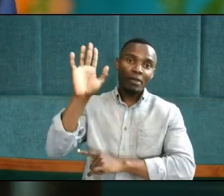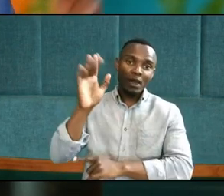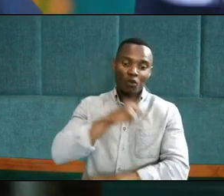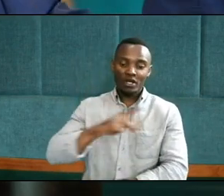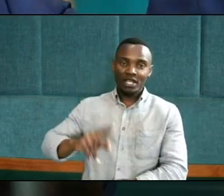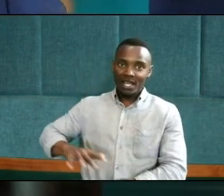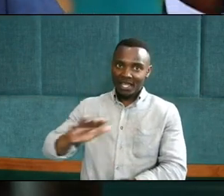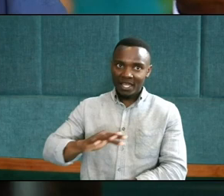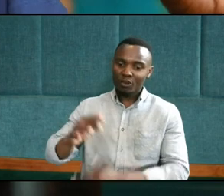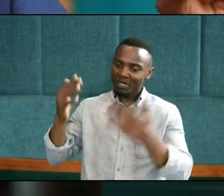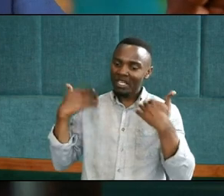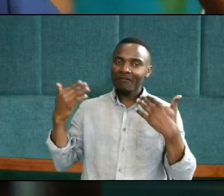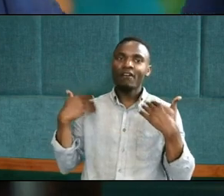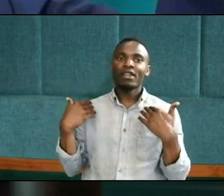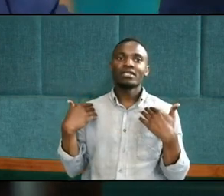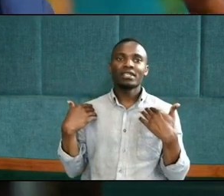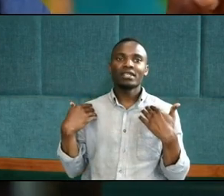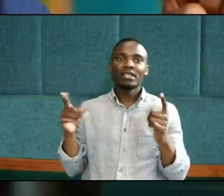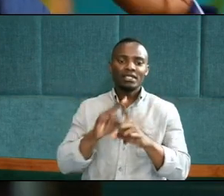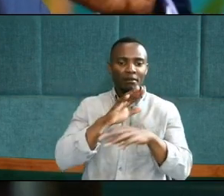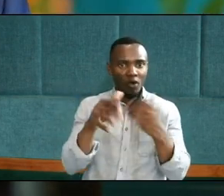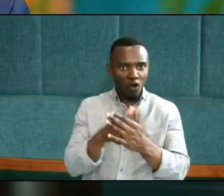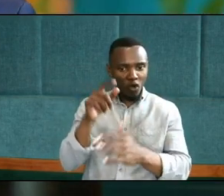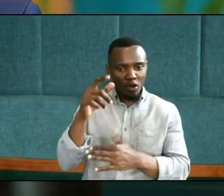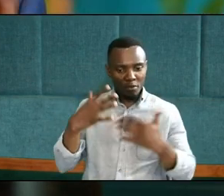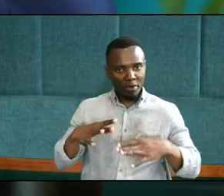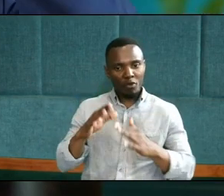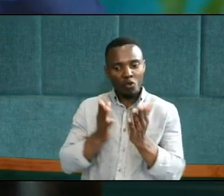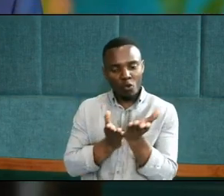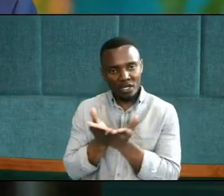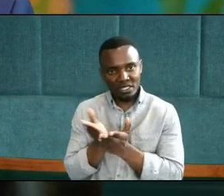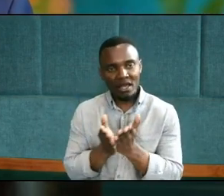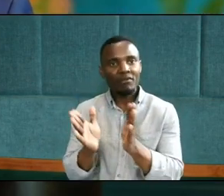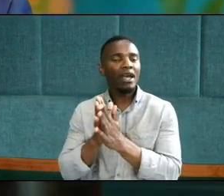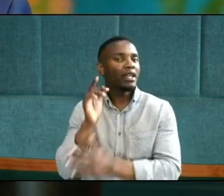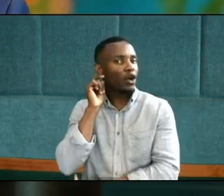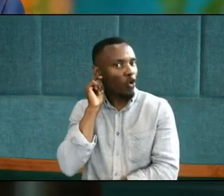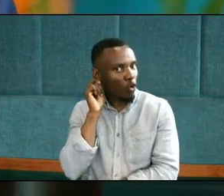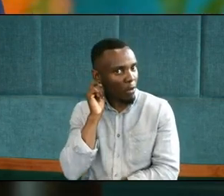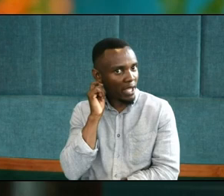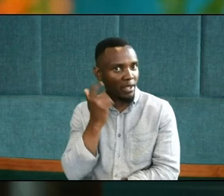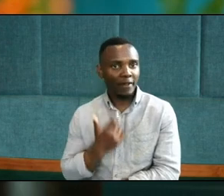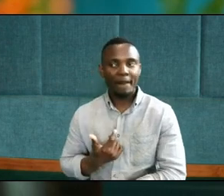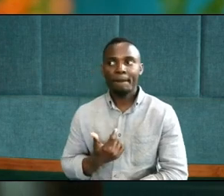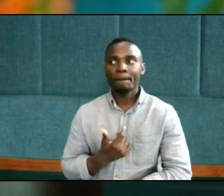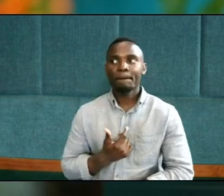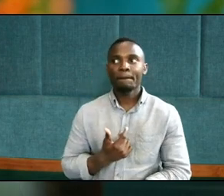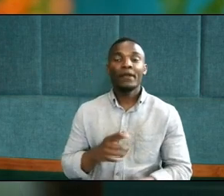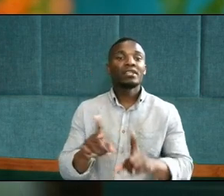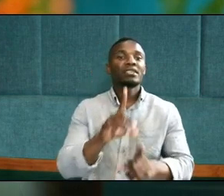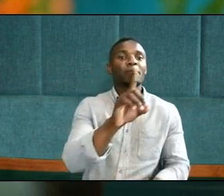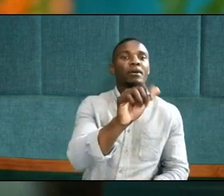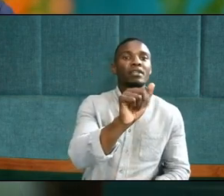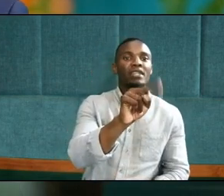kingdom, and all dominions shall serve and obey him. That's the kingdom you are talking about, my people. Daniel 7